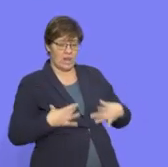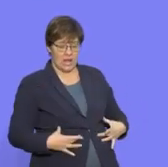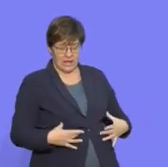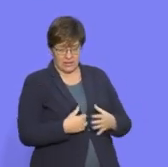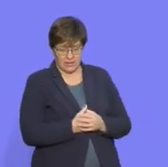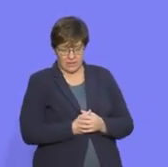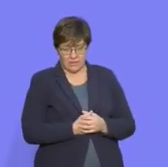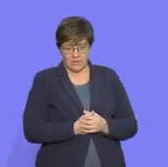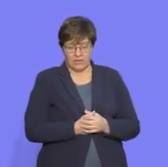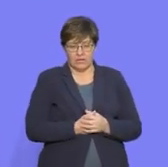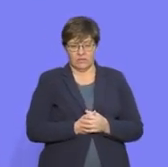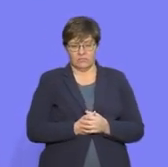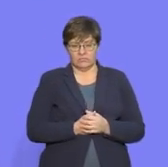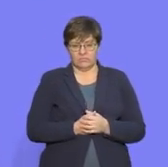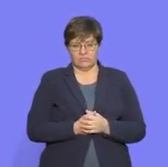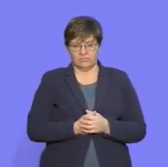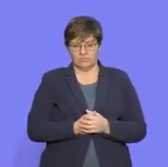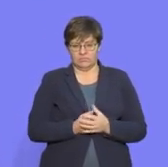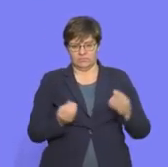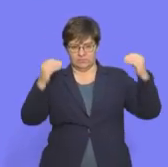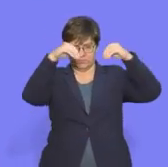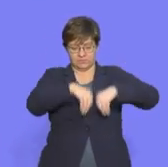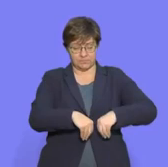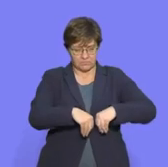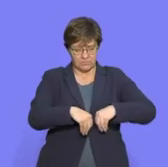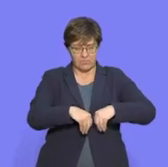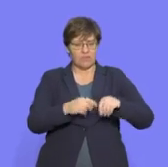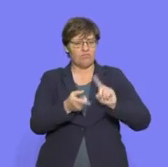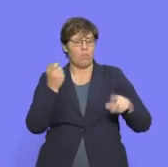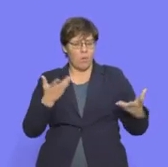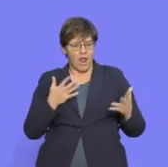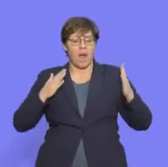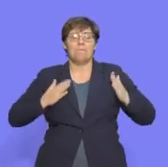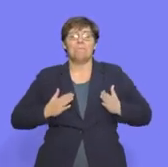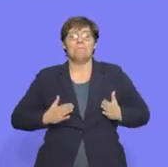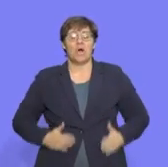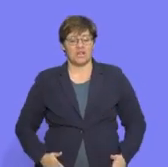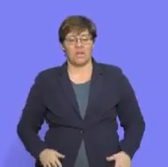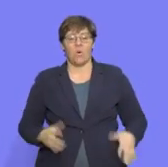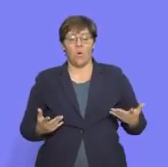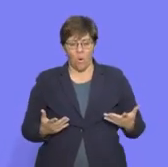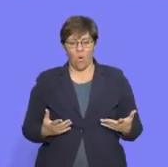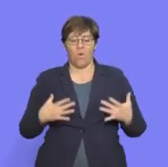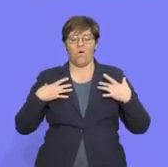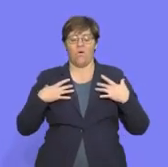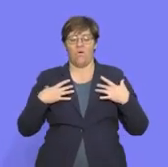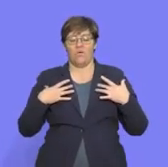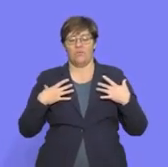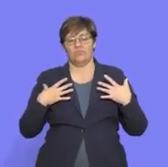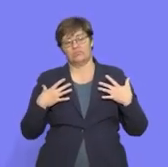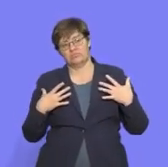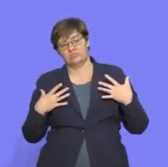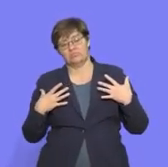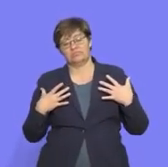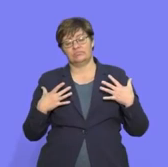my lungs, okay? When it comes in, where's it come from? It's either come from my body,